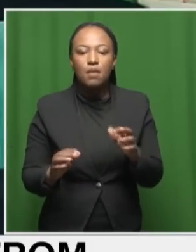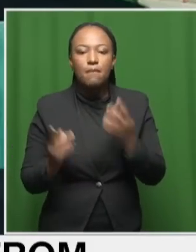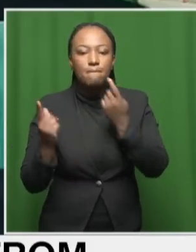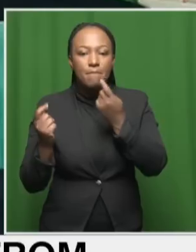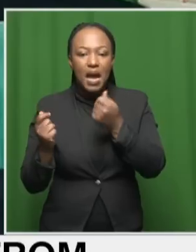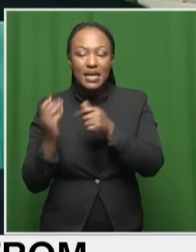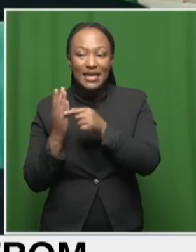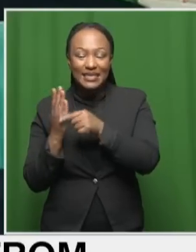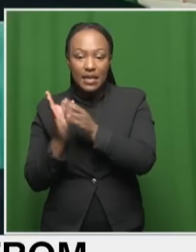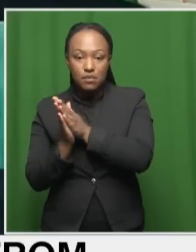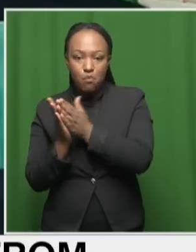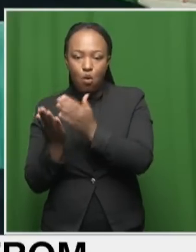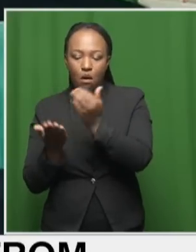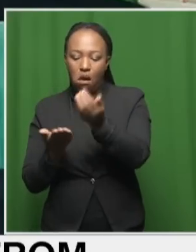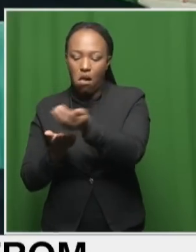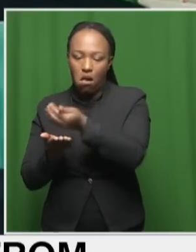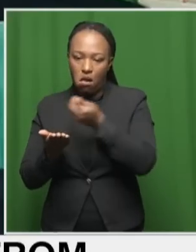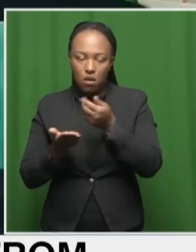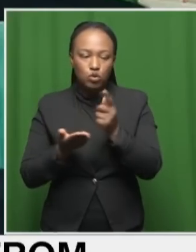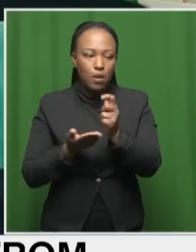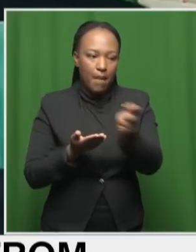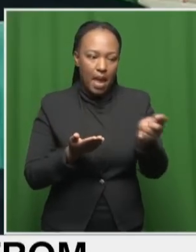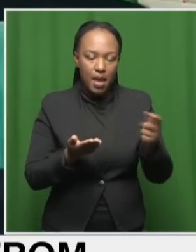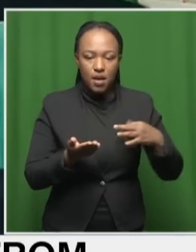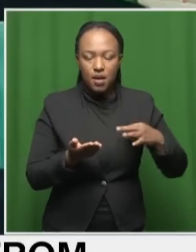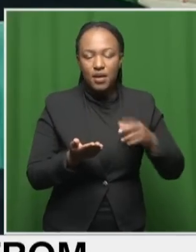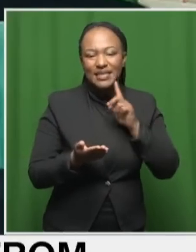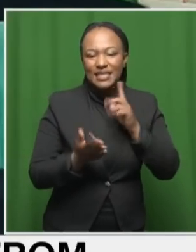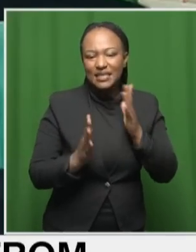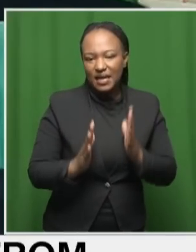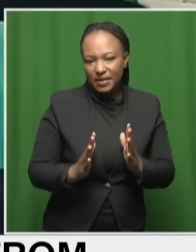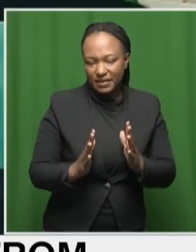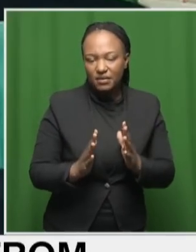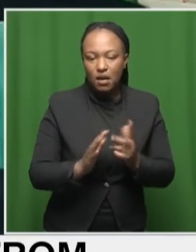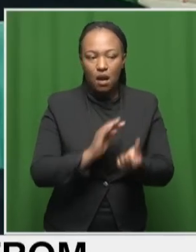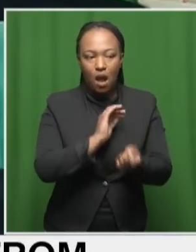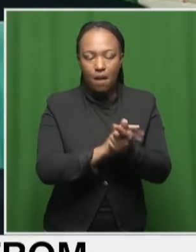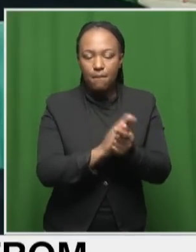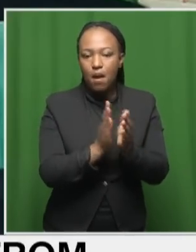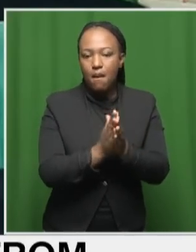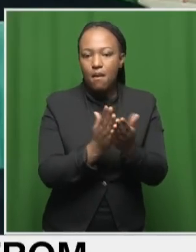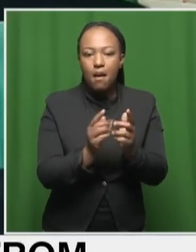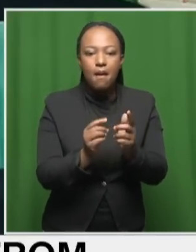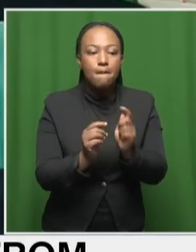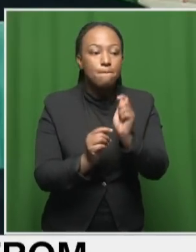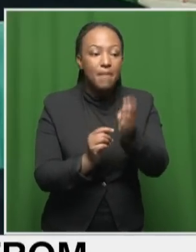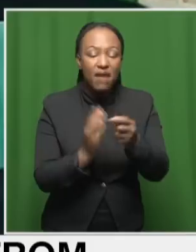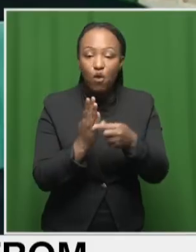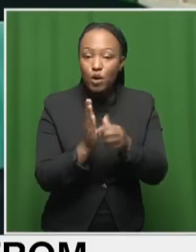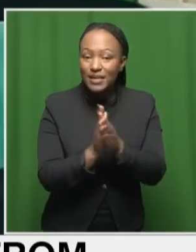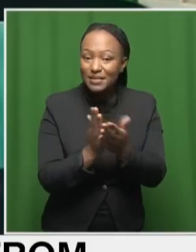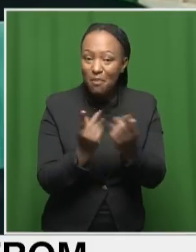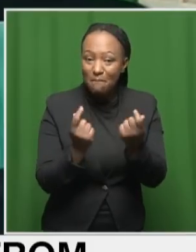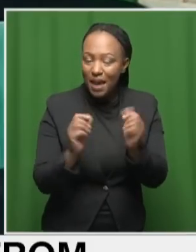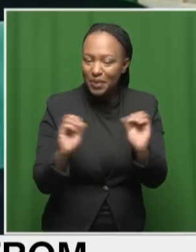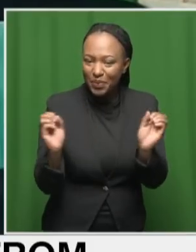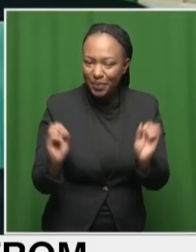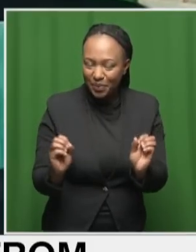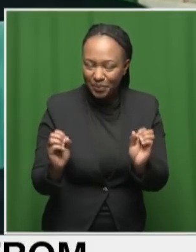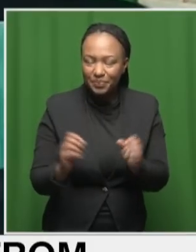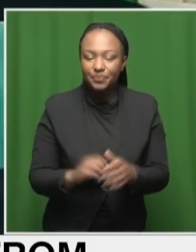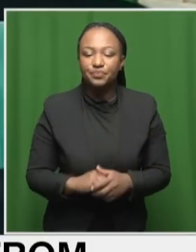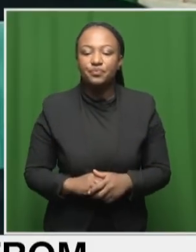from textbooks to pay the teachers. And that's why that whole textbook saga happened, was there was just no money to pay for the textbooks. So I think these sorts